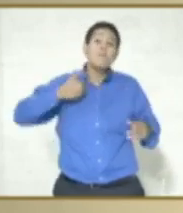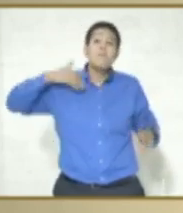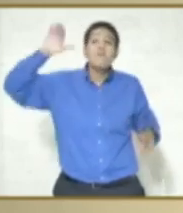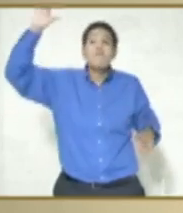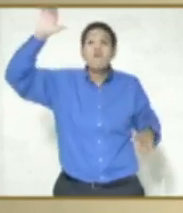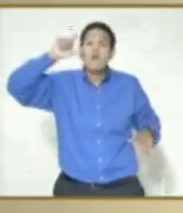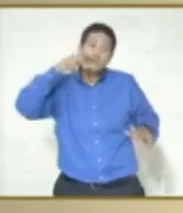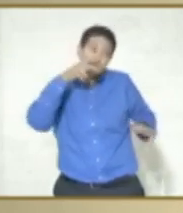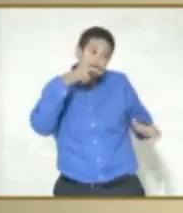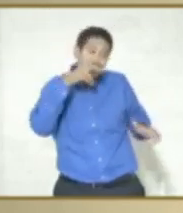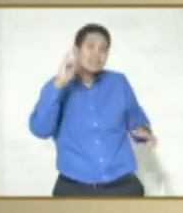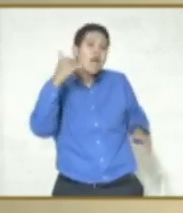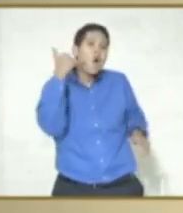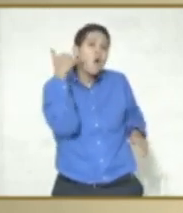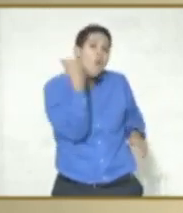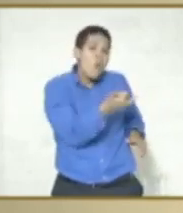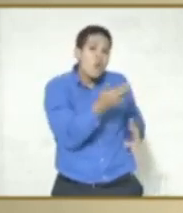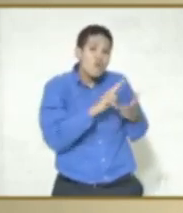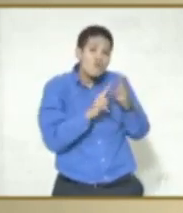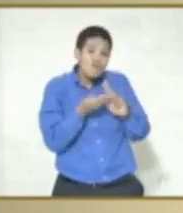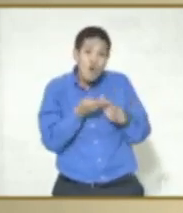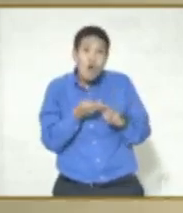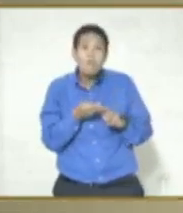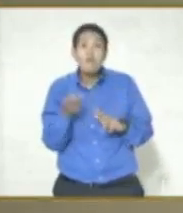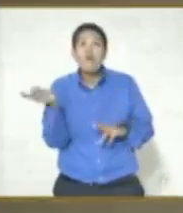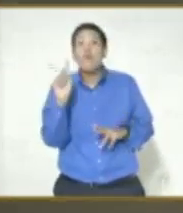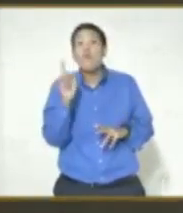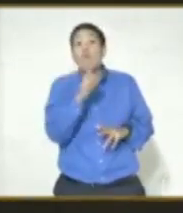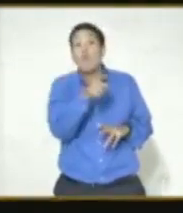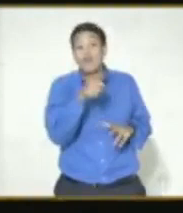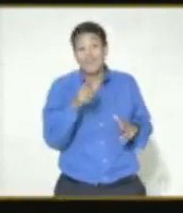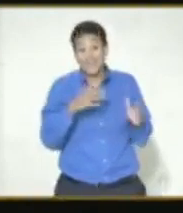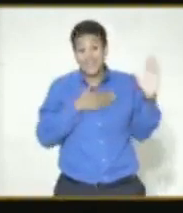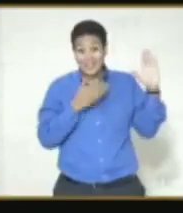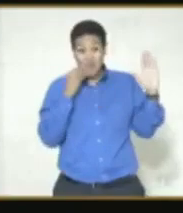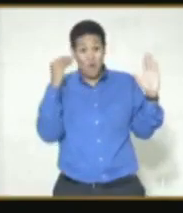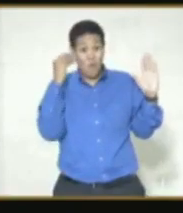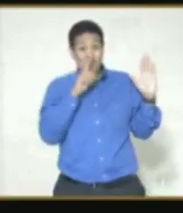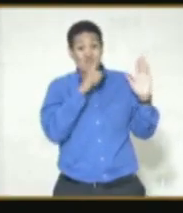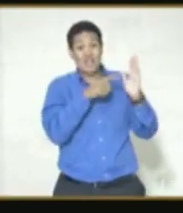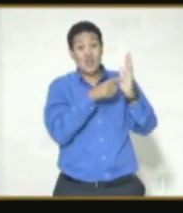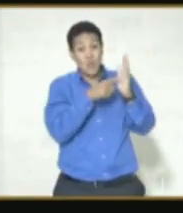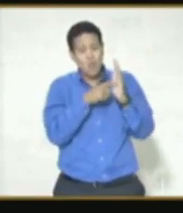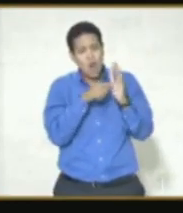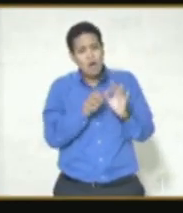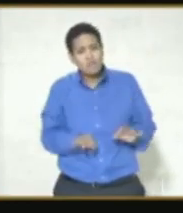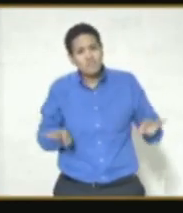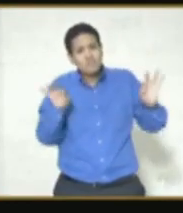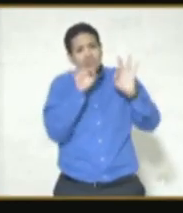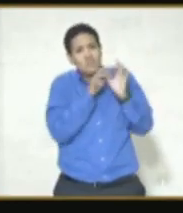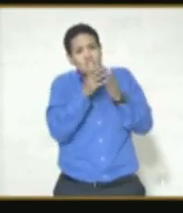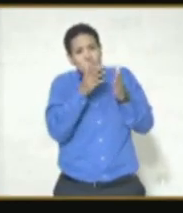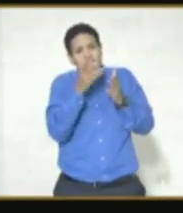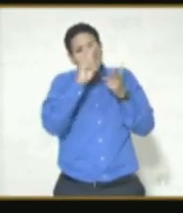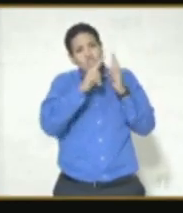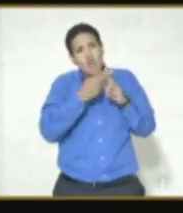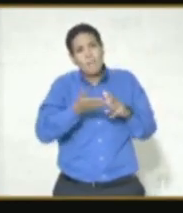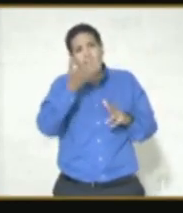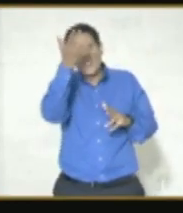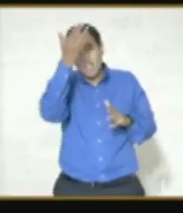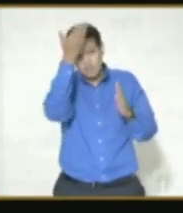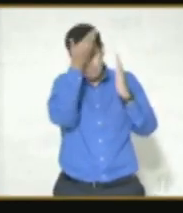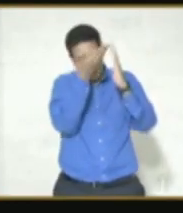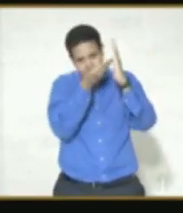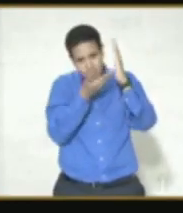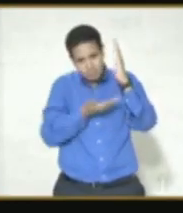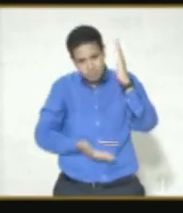home, you can call into those lines where it is that a senior citizen is at home and requires critical service. The numbers are